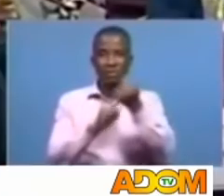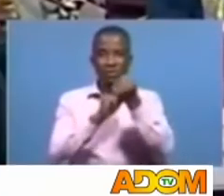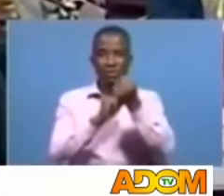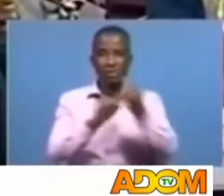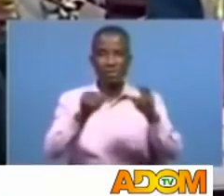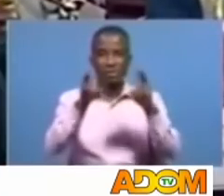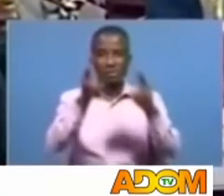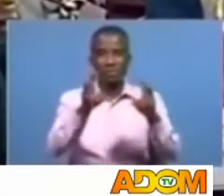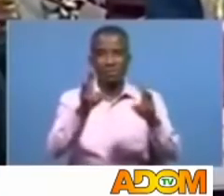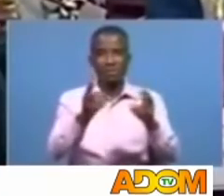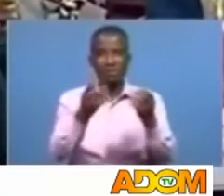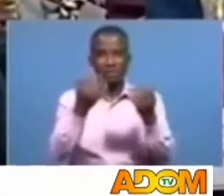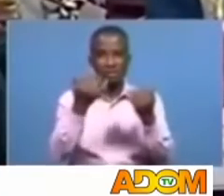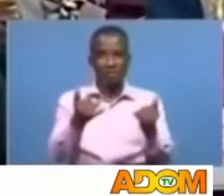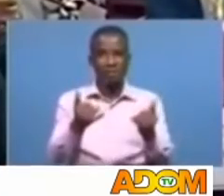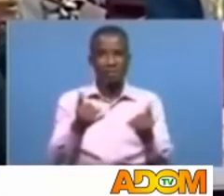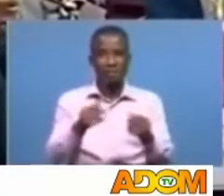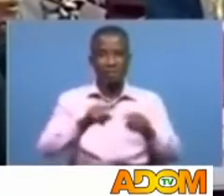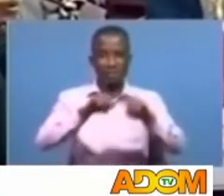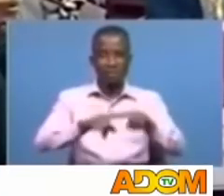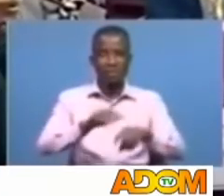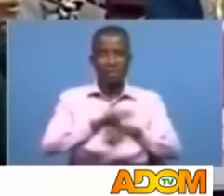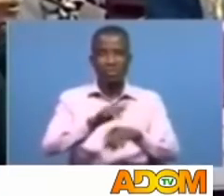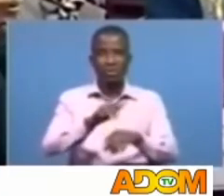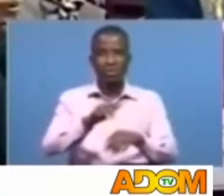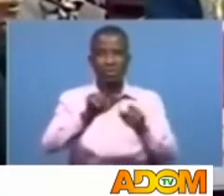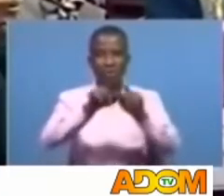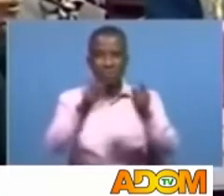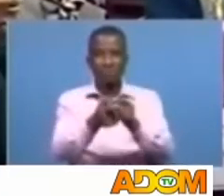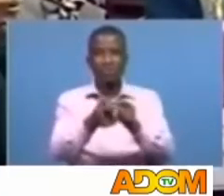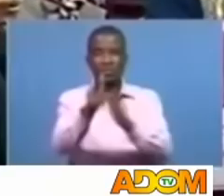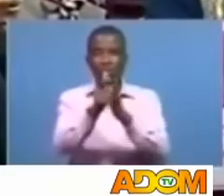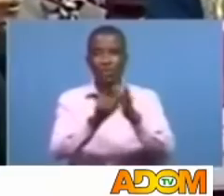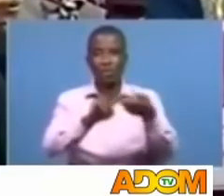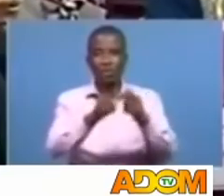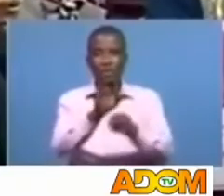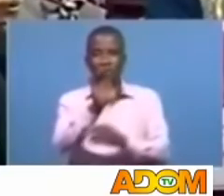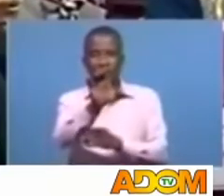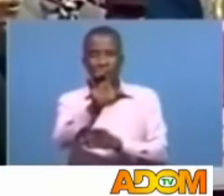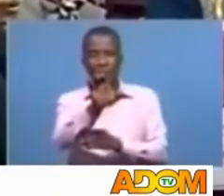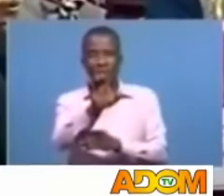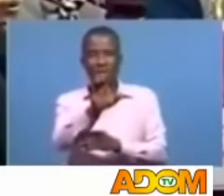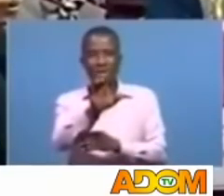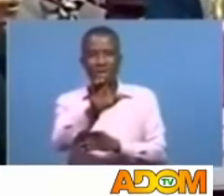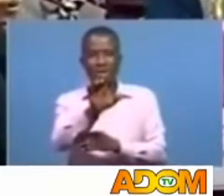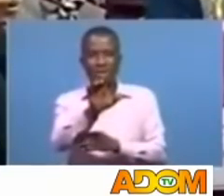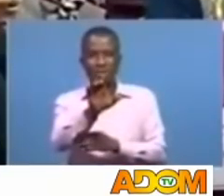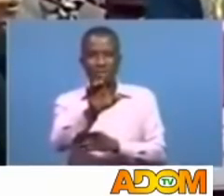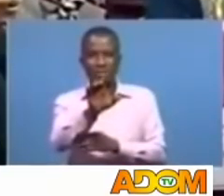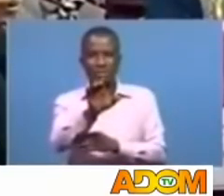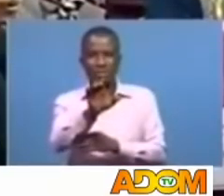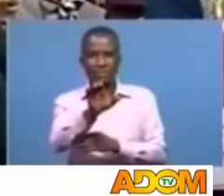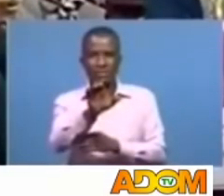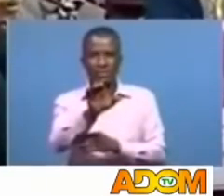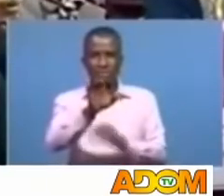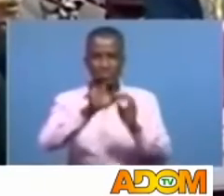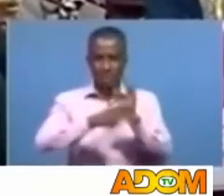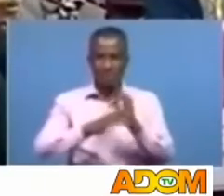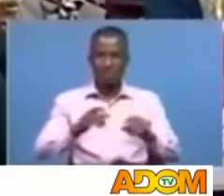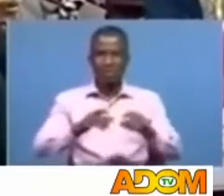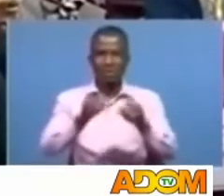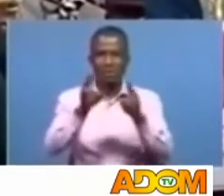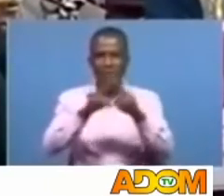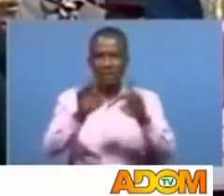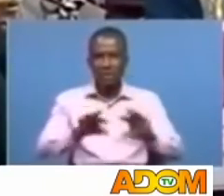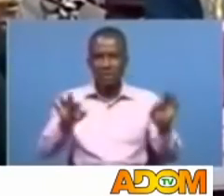in favor of subsidiary legislation, and in relation to ground C, sidelining it in favor of subsidiary legislation which is